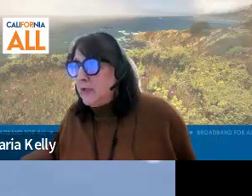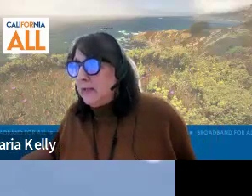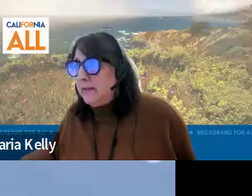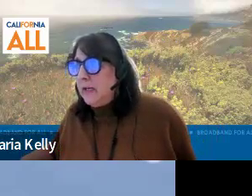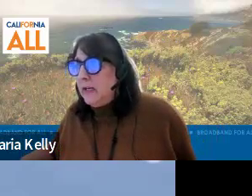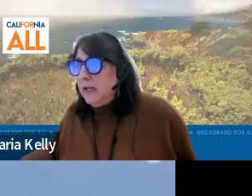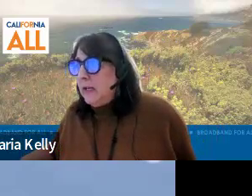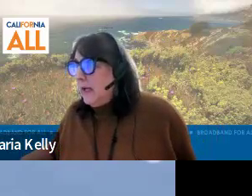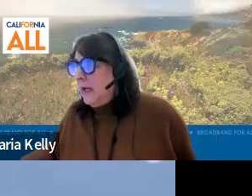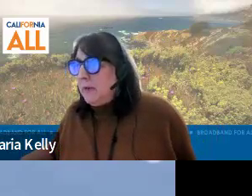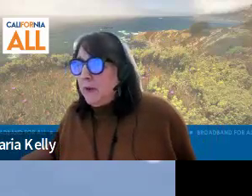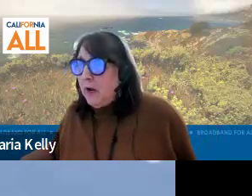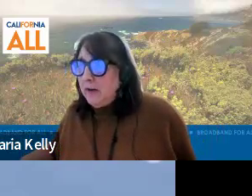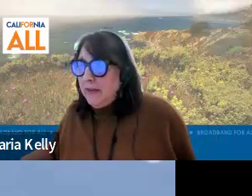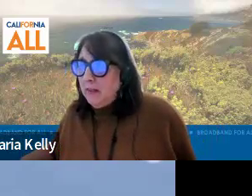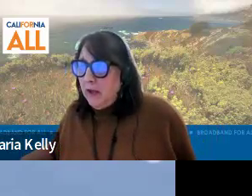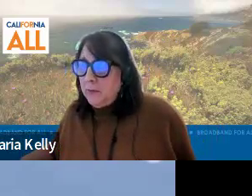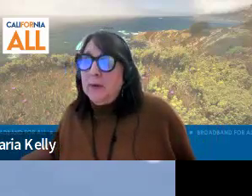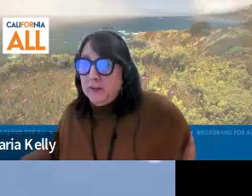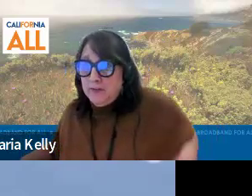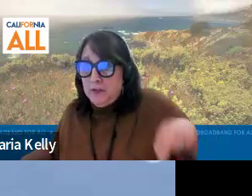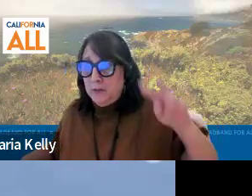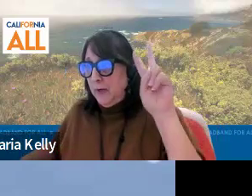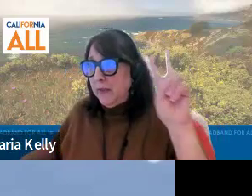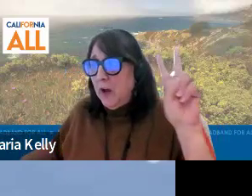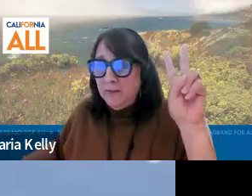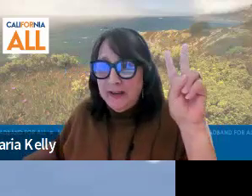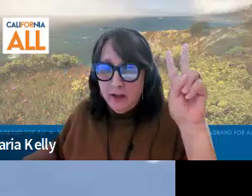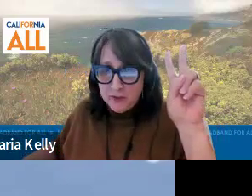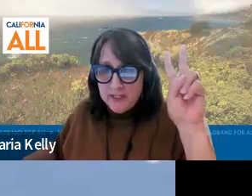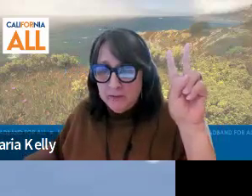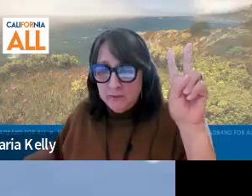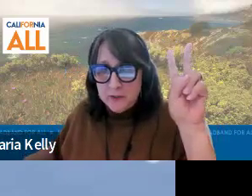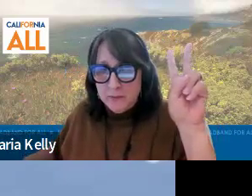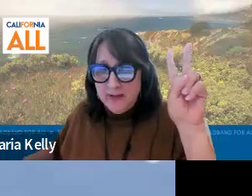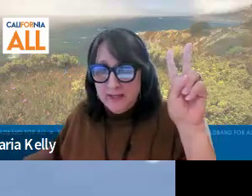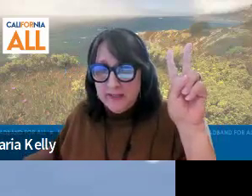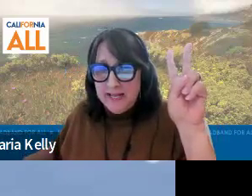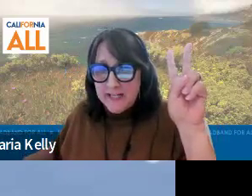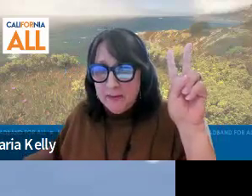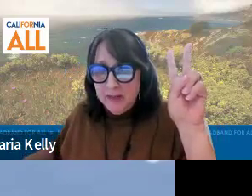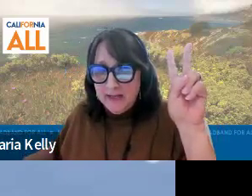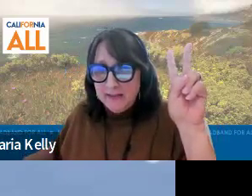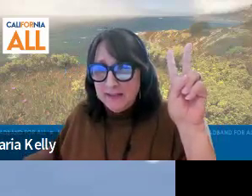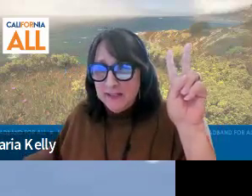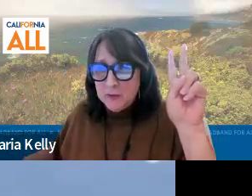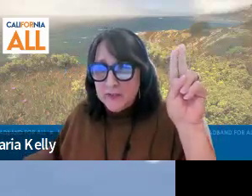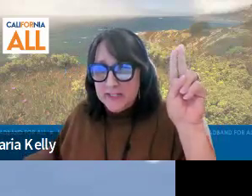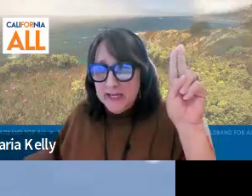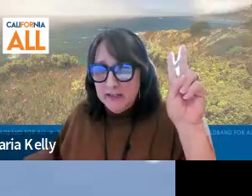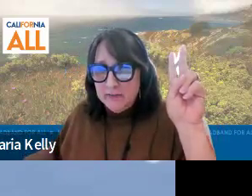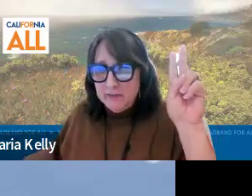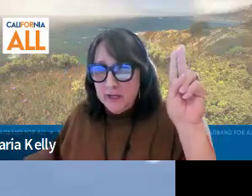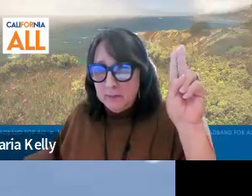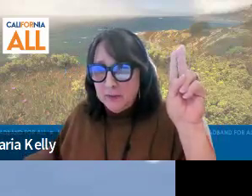I apologize. The RFA launch, well, we actually have two, sorry. The RFA launch date was just provided in that timeline